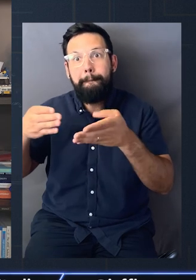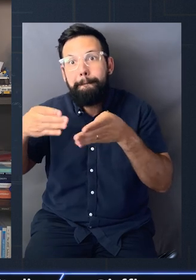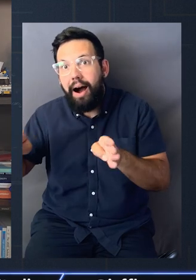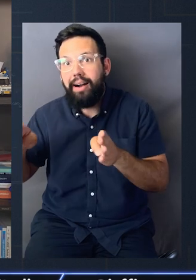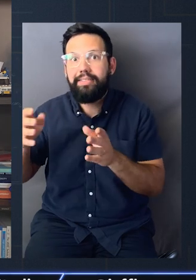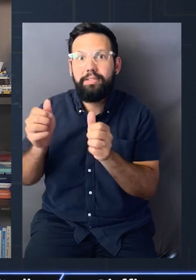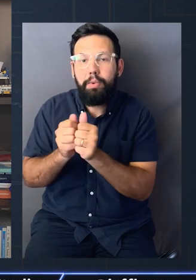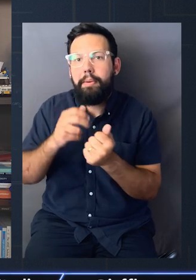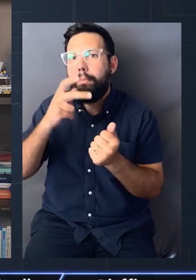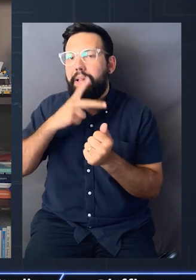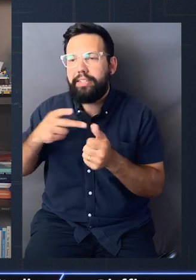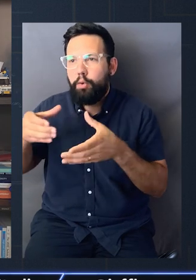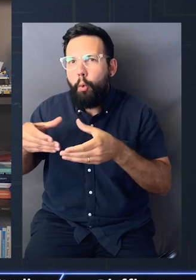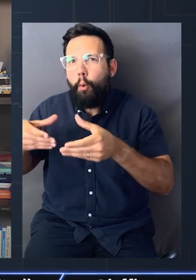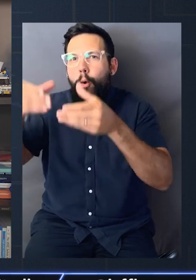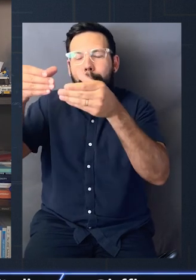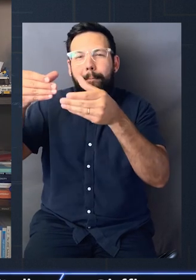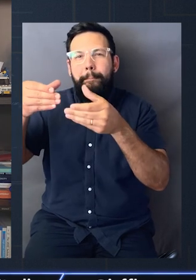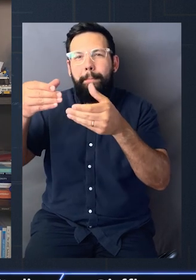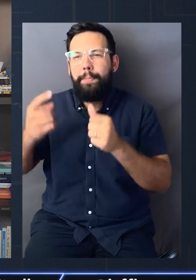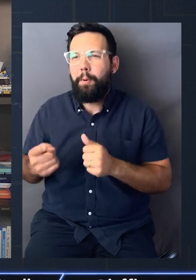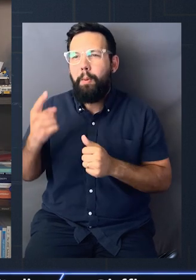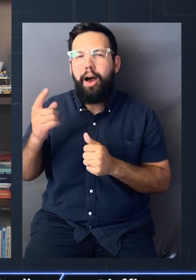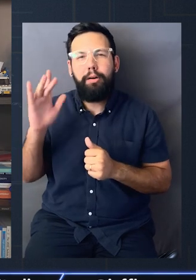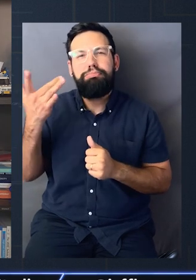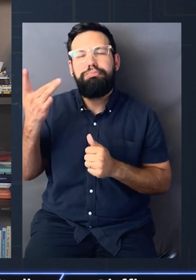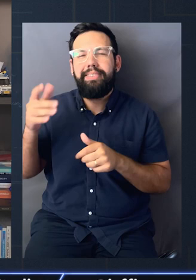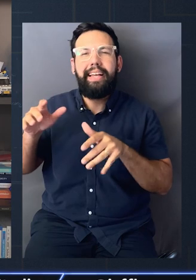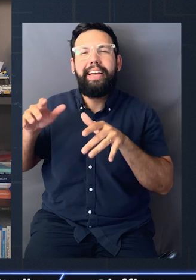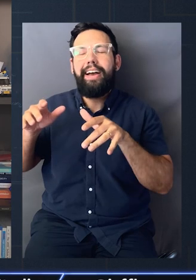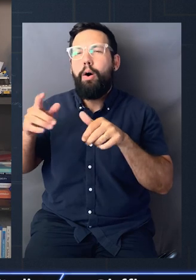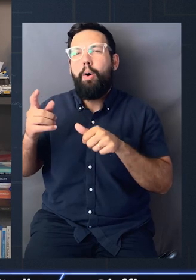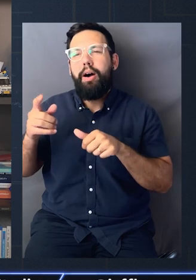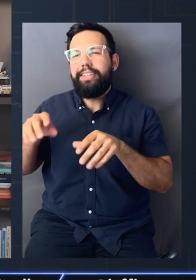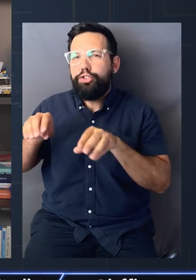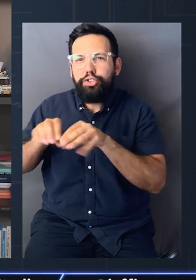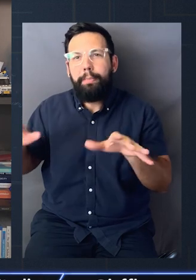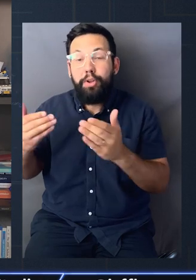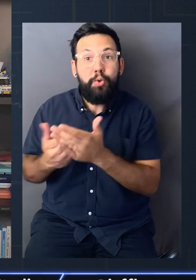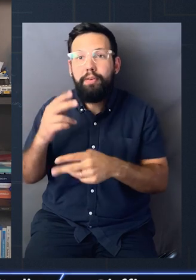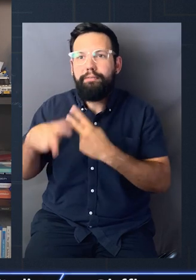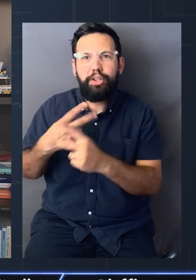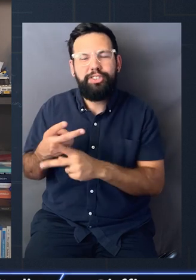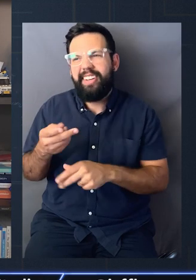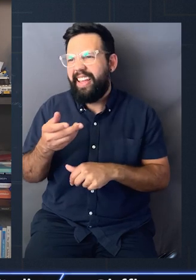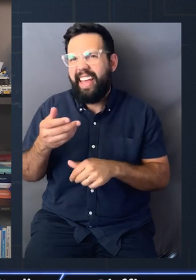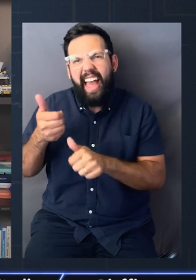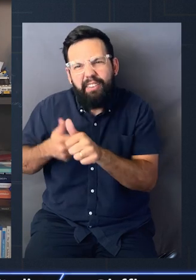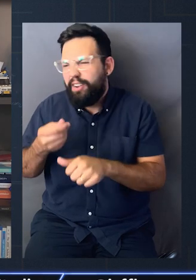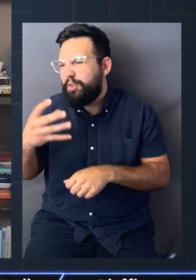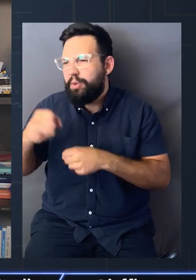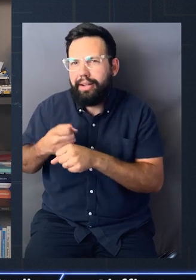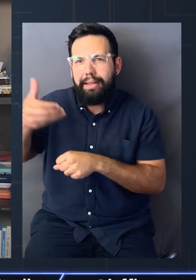doing shrink-wrap software mean you only get to actually do a new version and ship a new version every couple years. You go through this really,